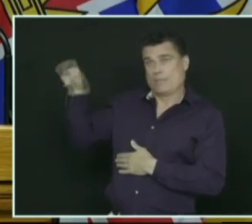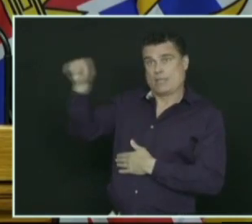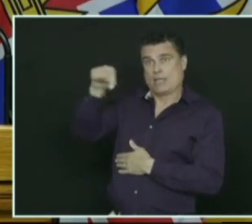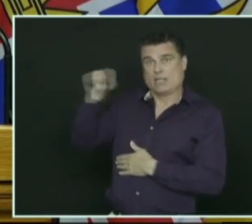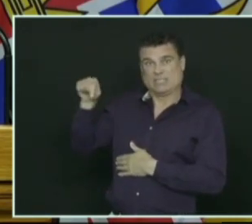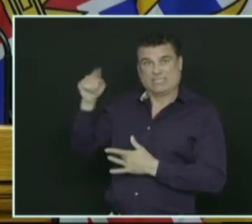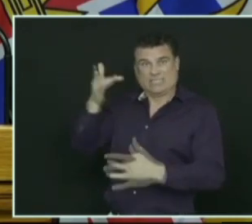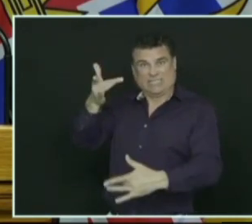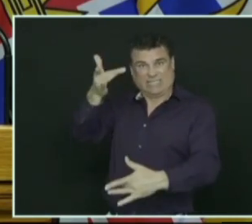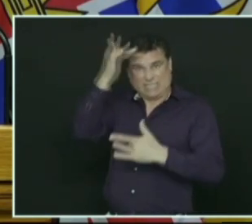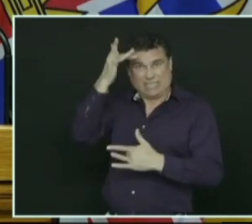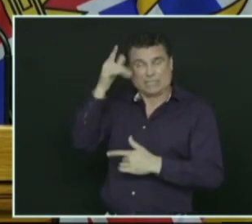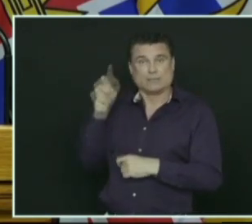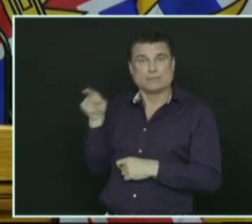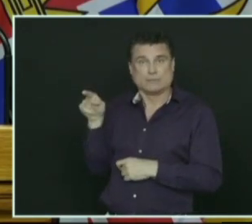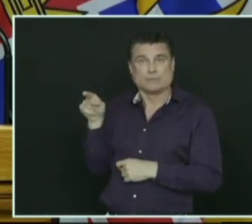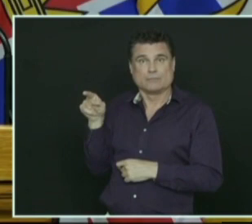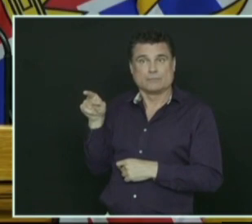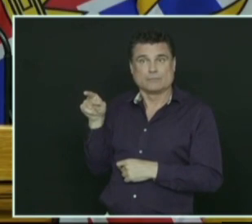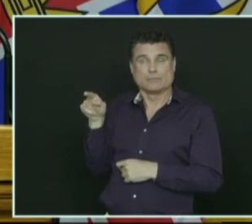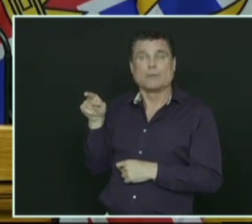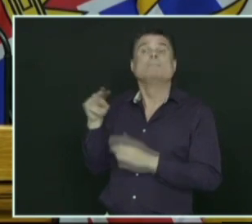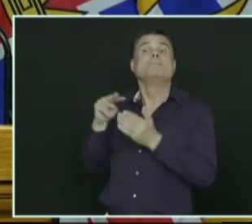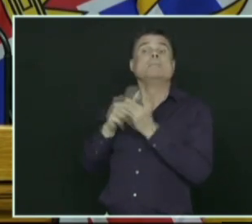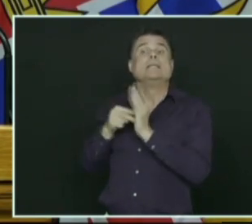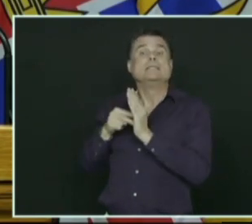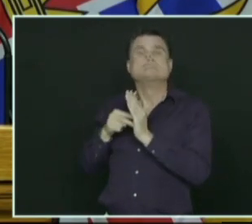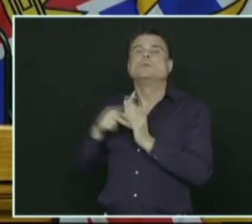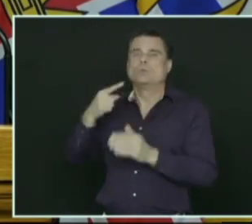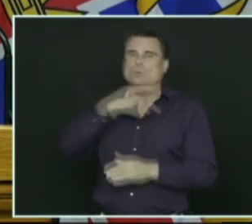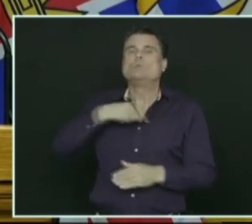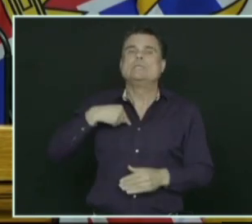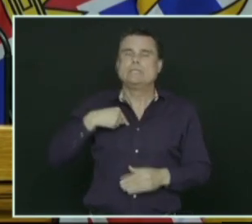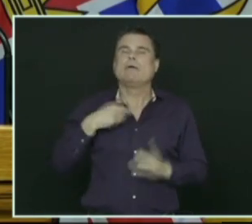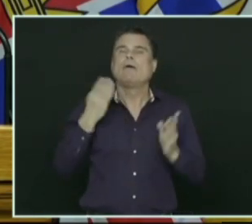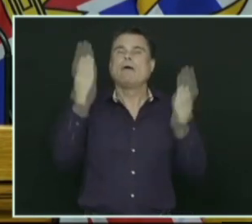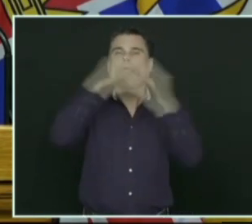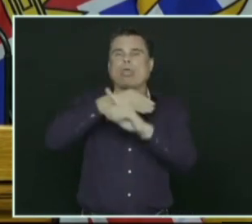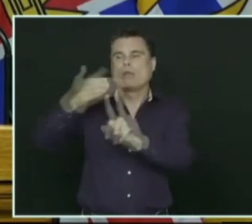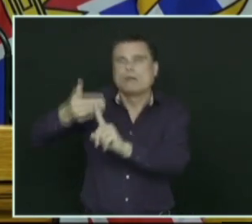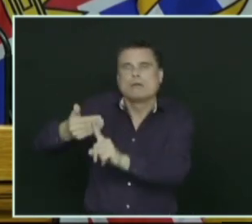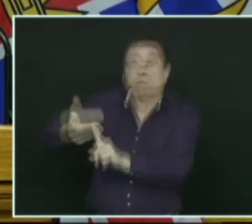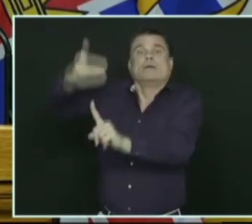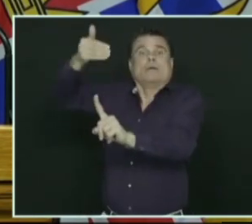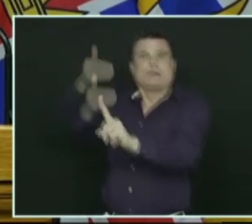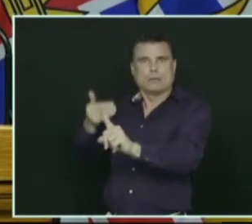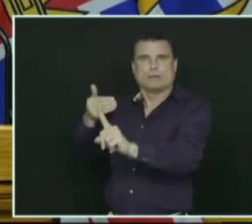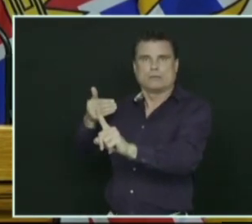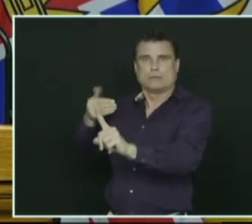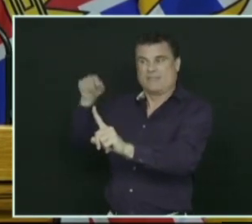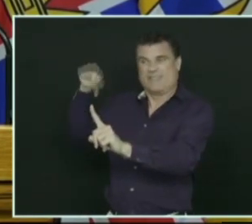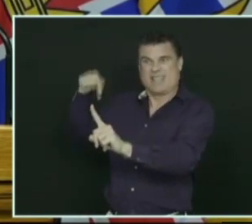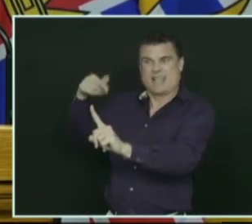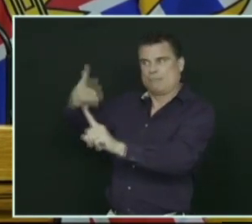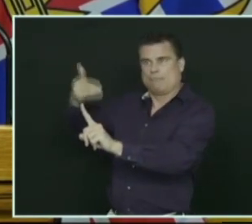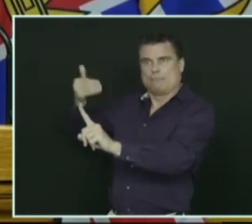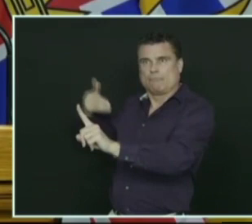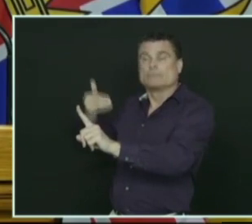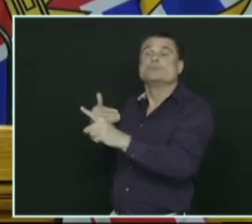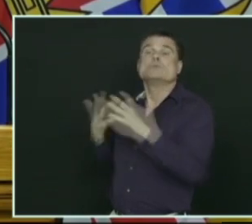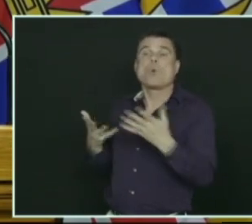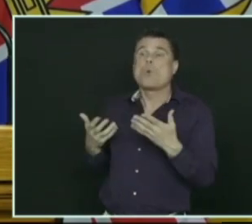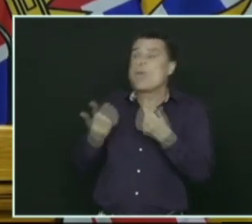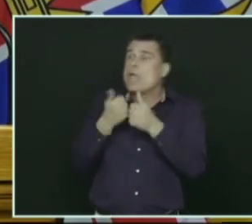when there's been transmission, understanding who's been exposed and who hasn't, and then when they develop disease,